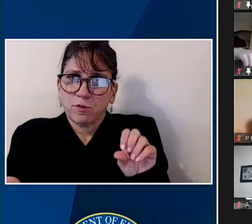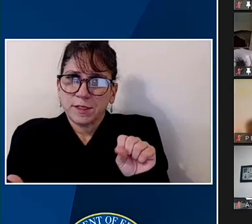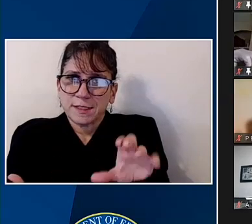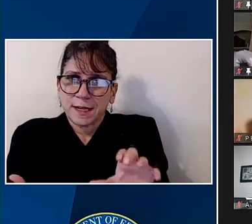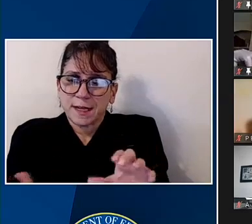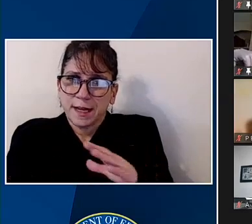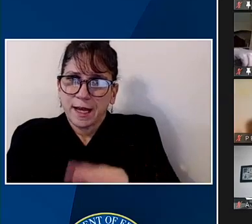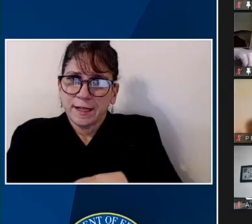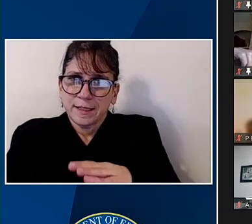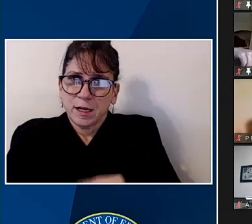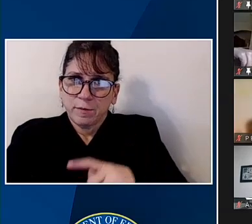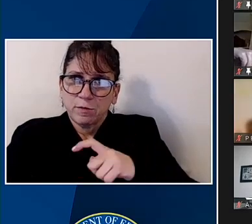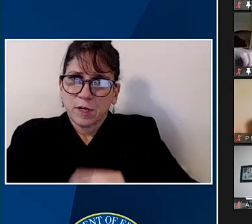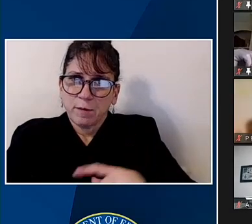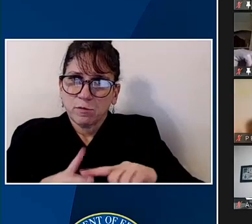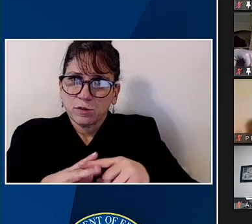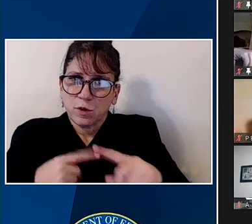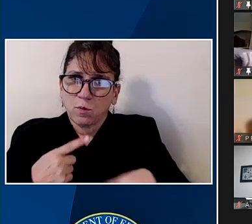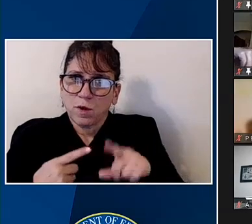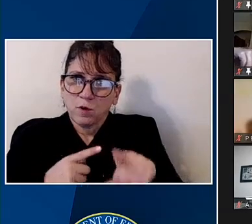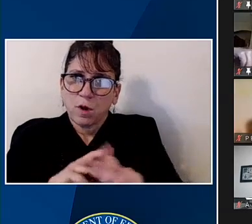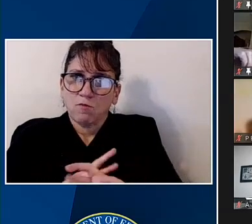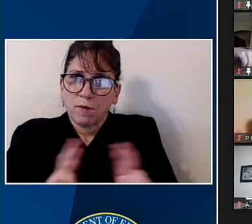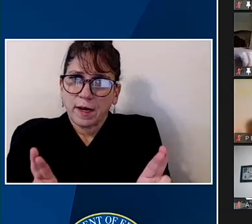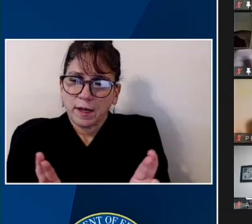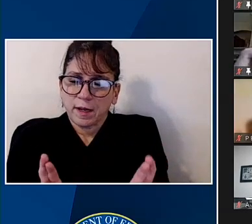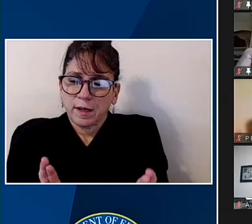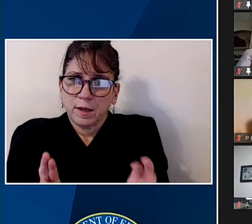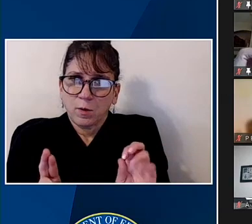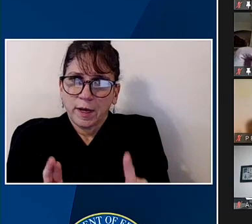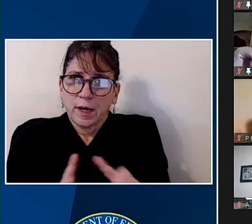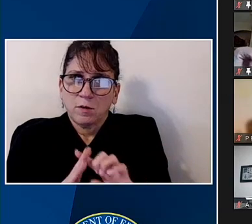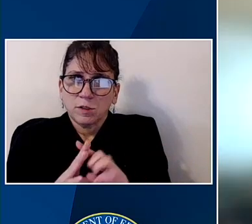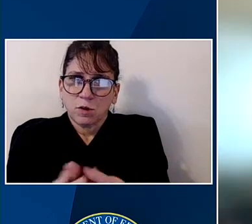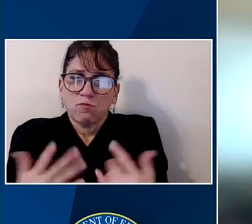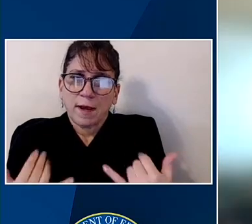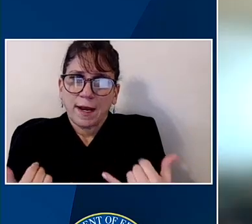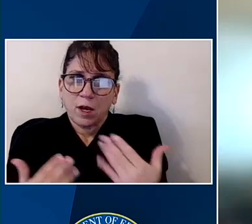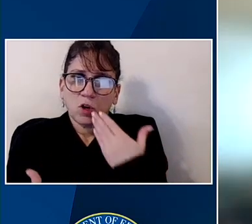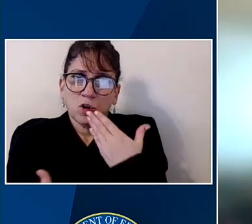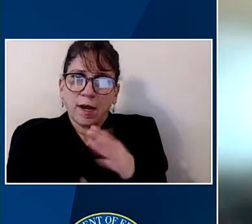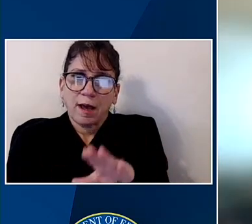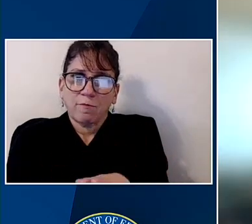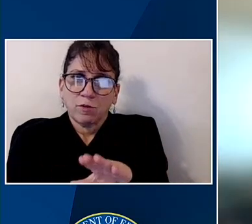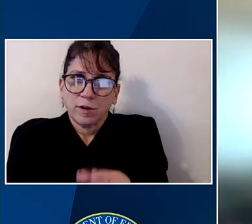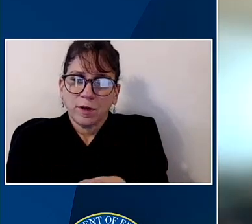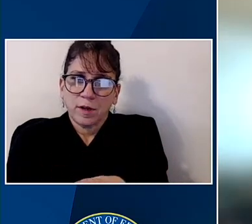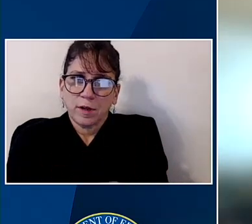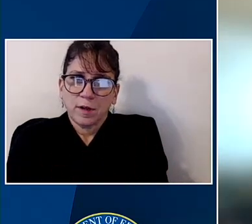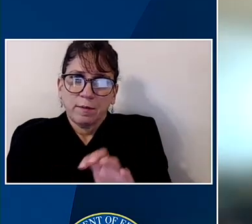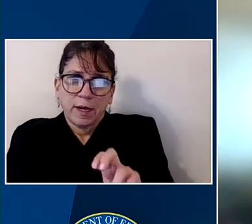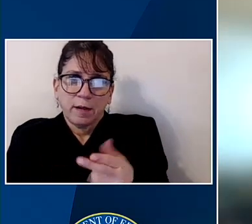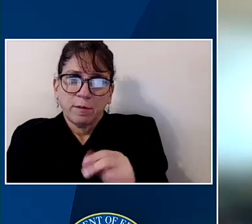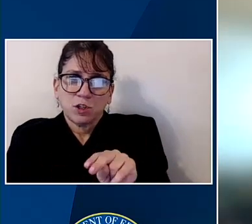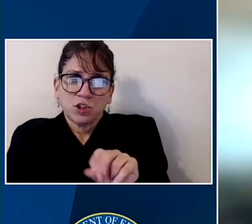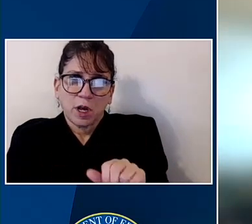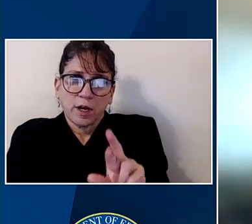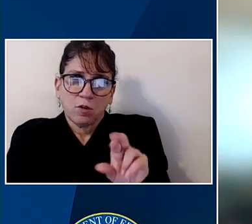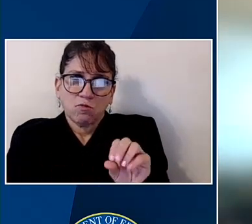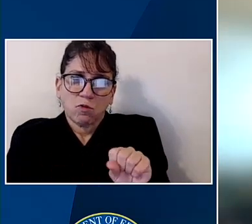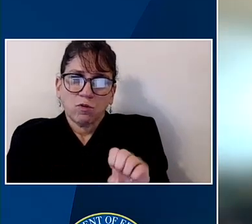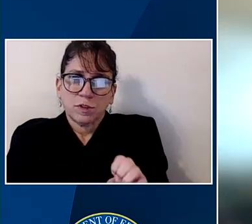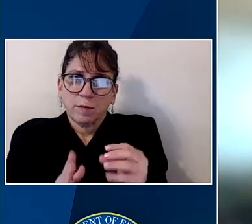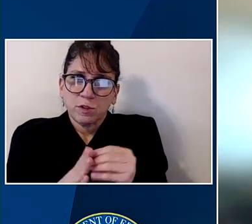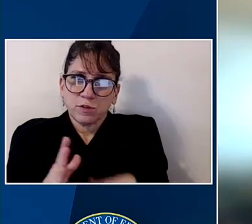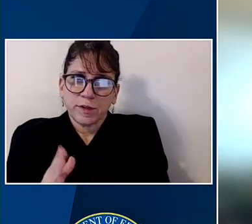begin whenever you're ready. Okay, I'll begin right now. Good afternoon. My name is China Rose, and I am a student at Bright